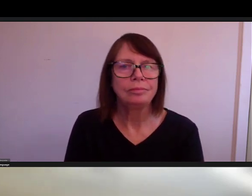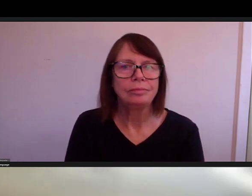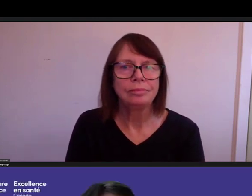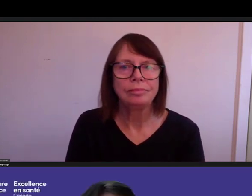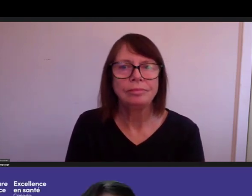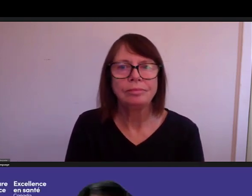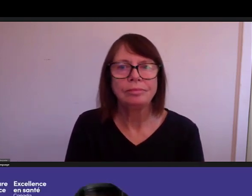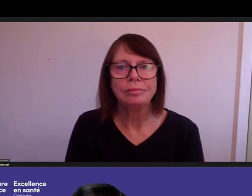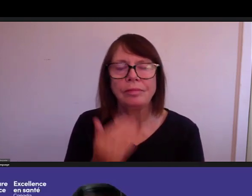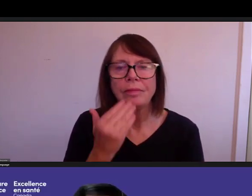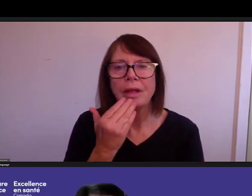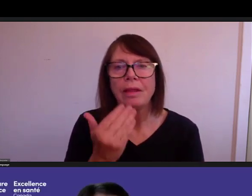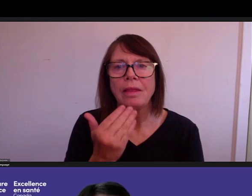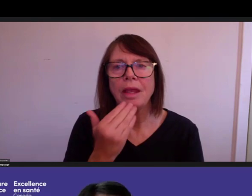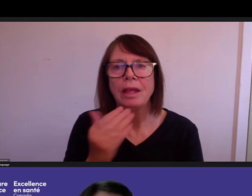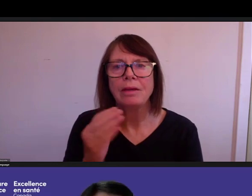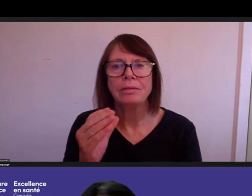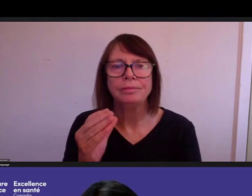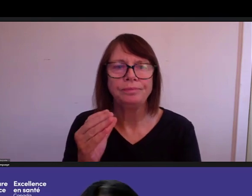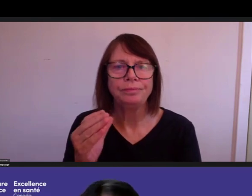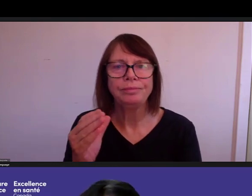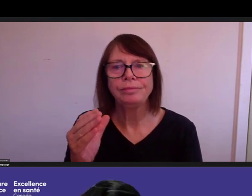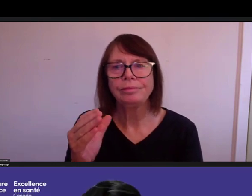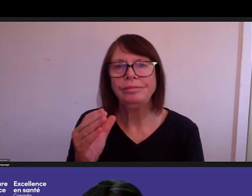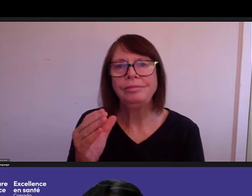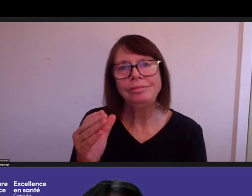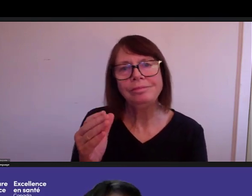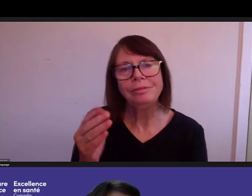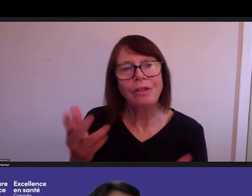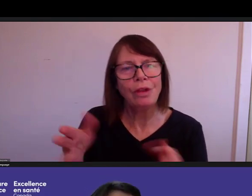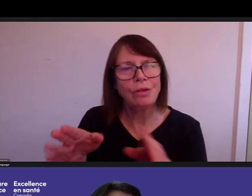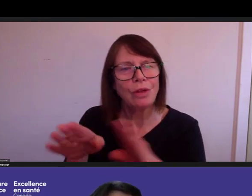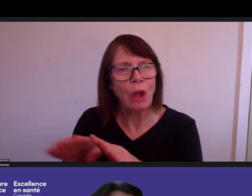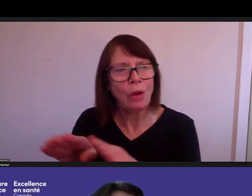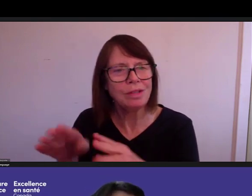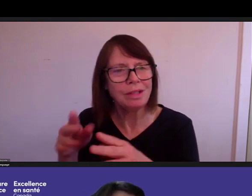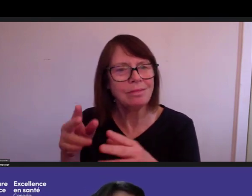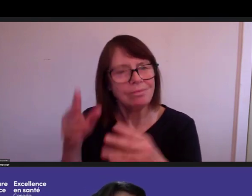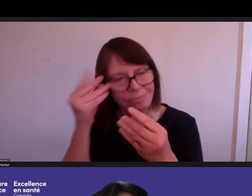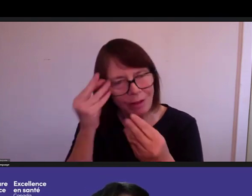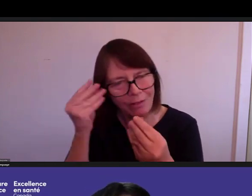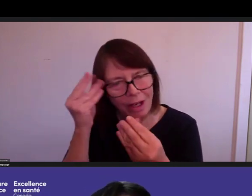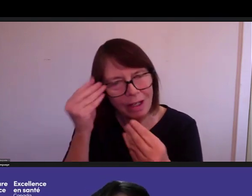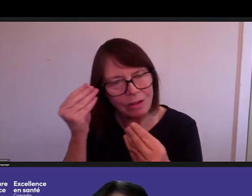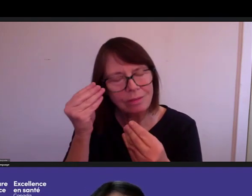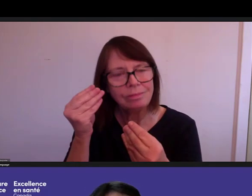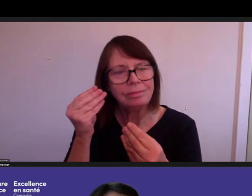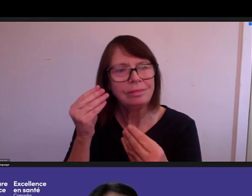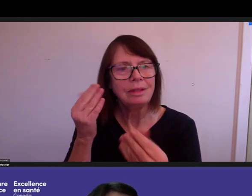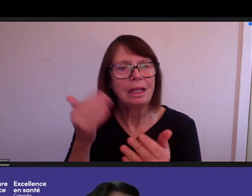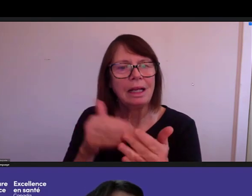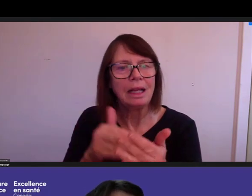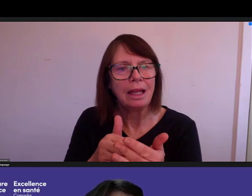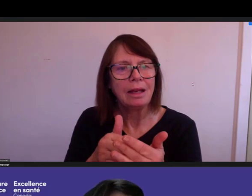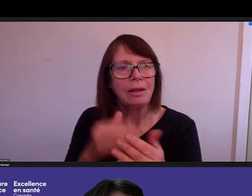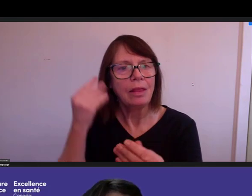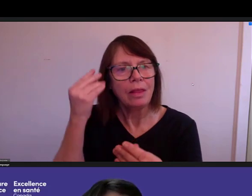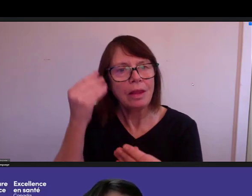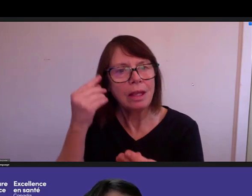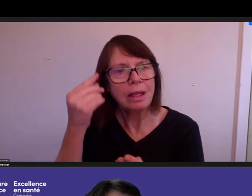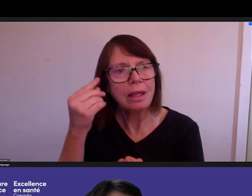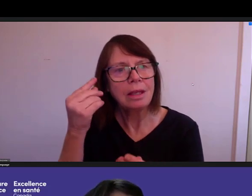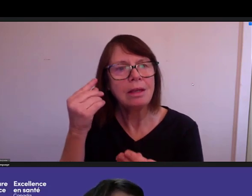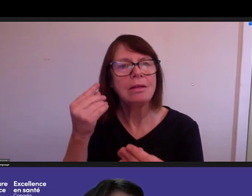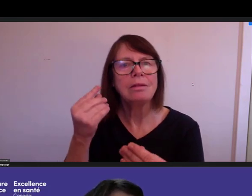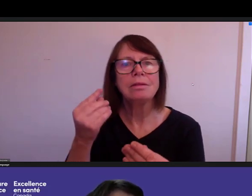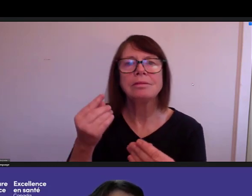Thank you so much, Denise, for those beautiful closing reflections. And again, echoing my thanks to this remarkable panel for